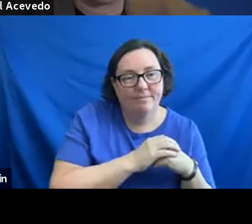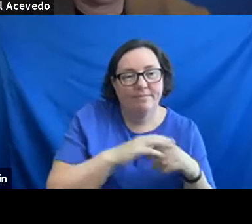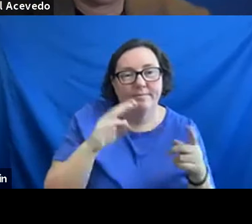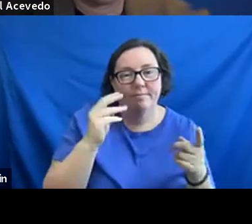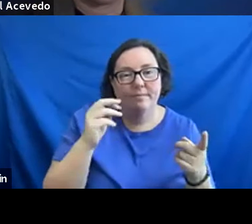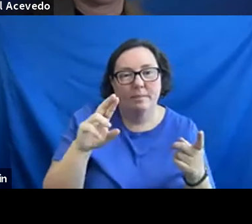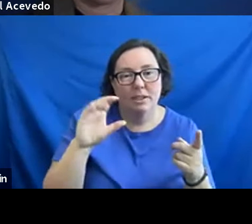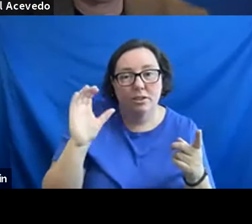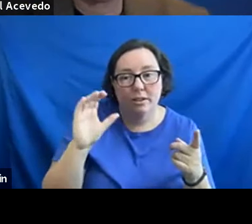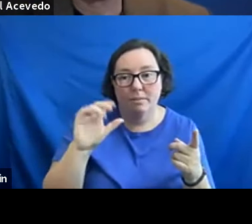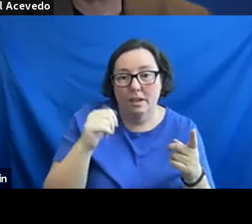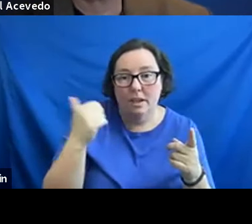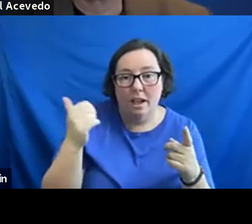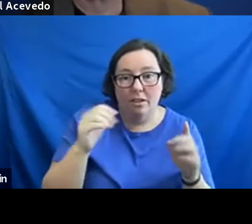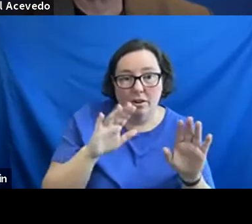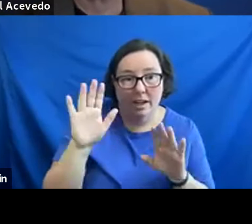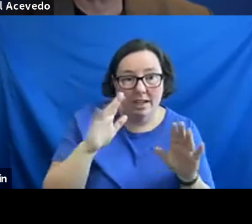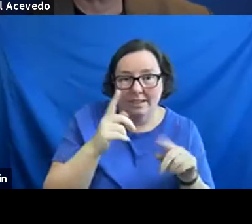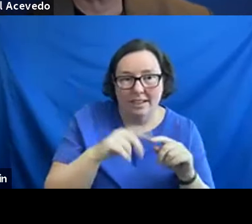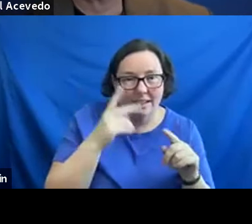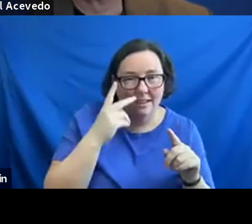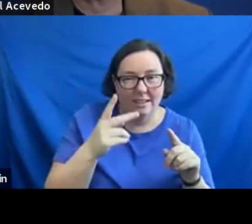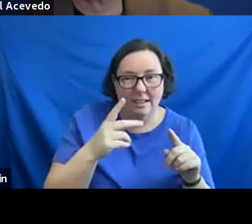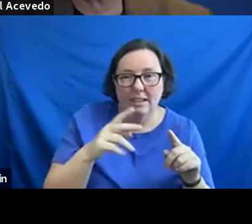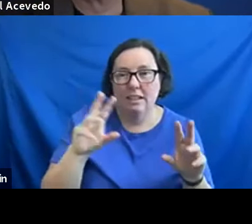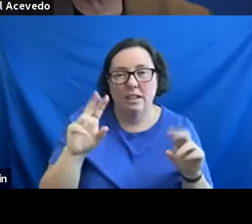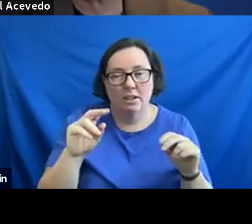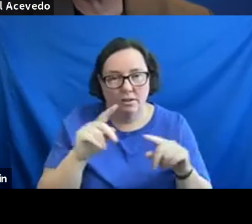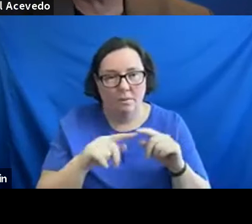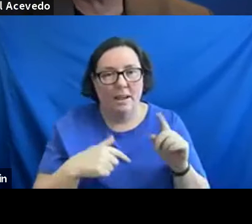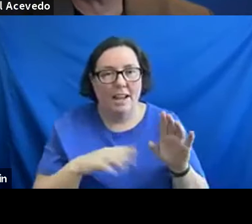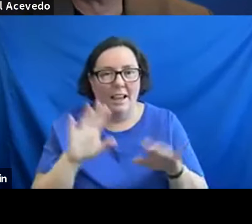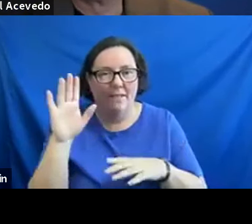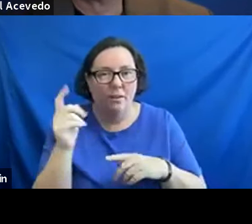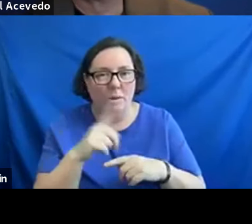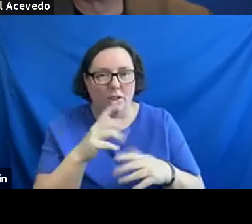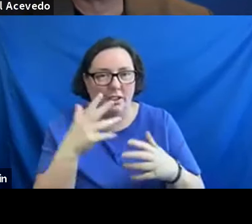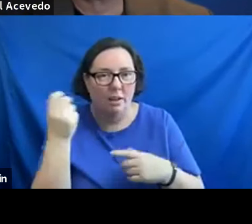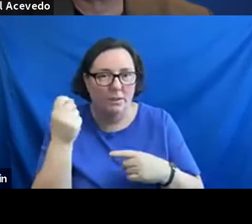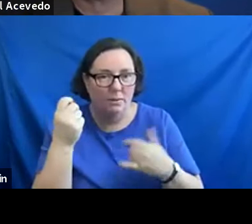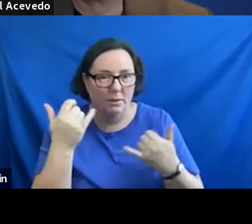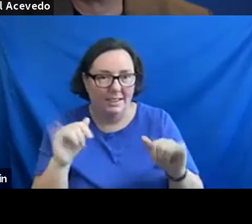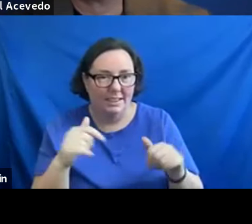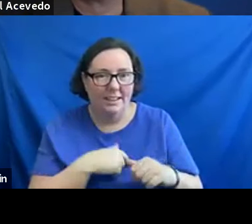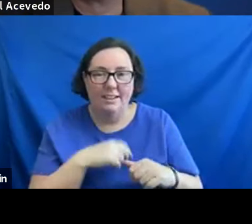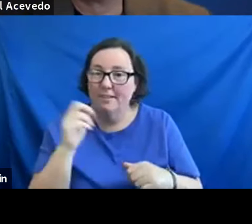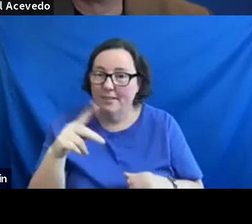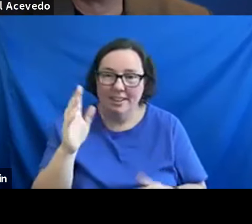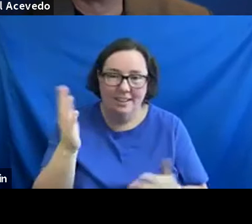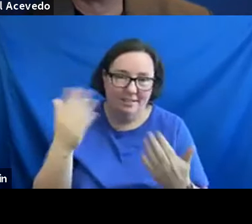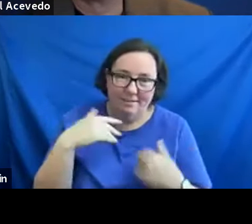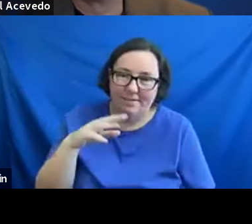Ms. Sullivan, are there any more hands? I can't. I know there are not, but I still have my question that I was holding. I wanted to give Okay, go